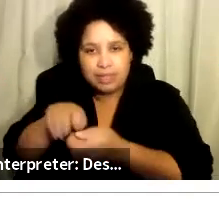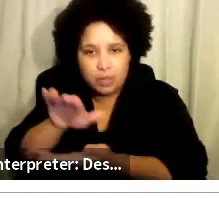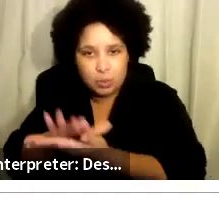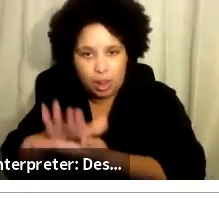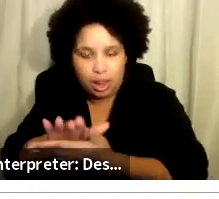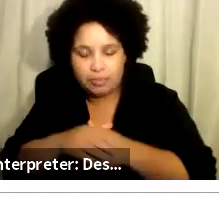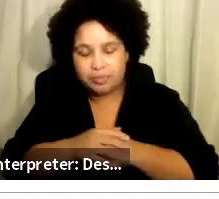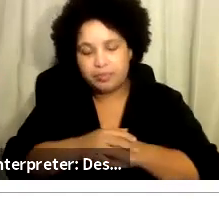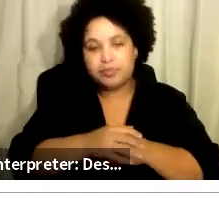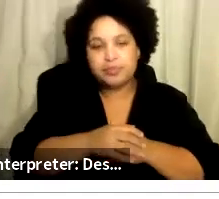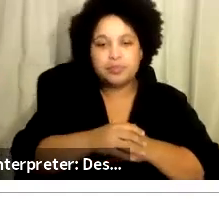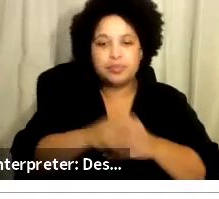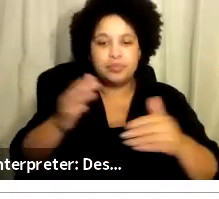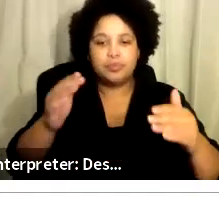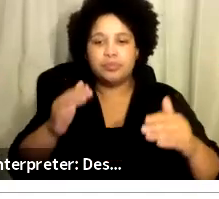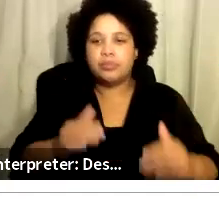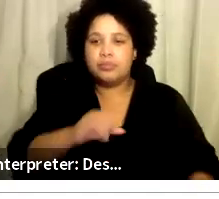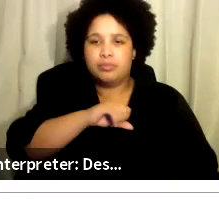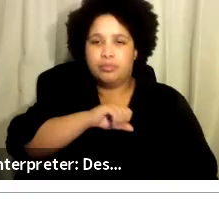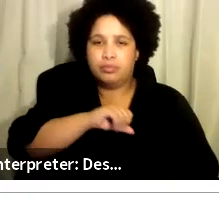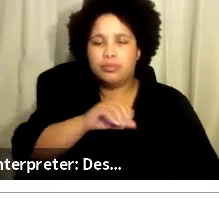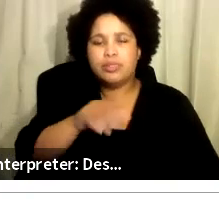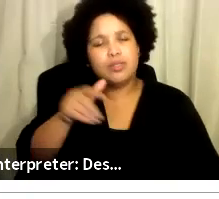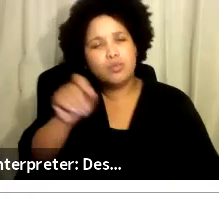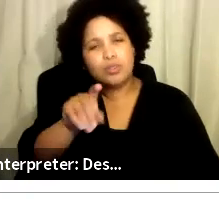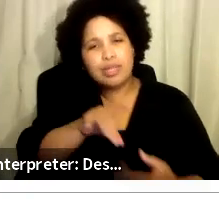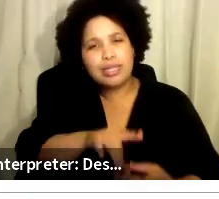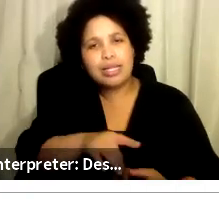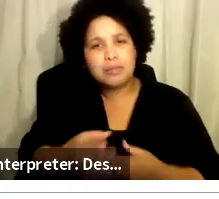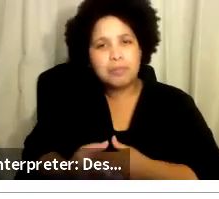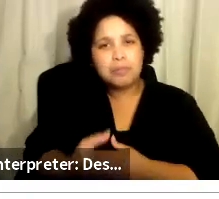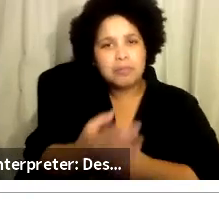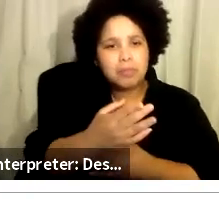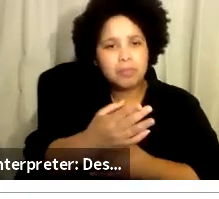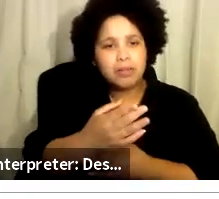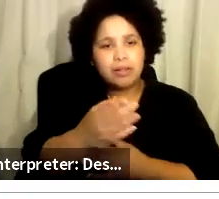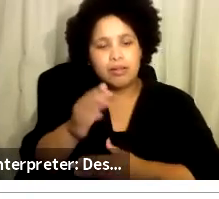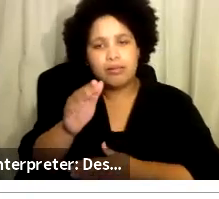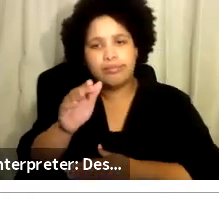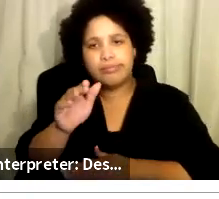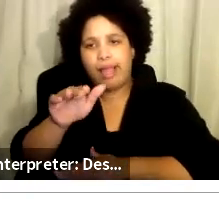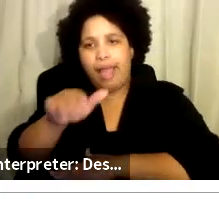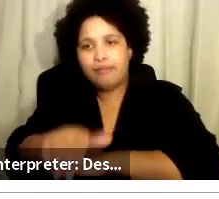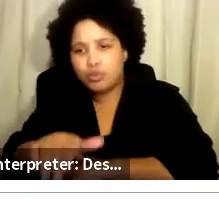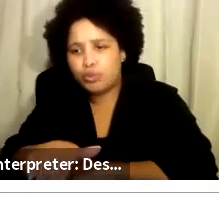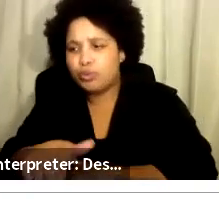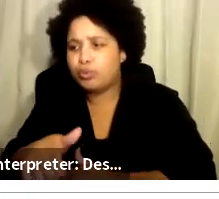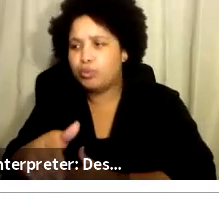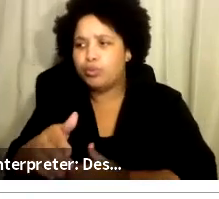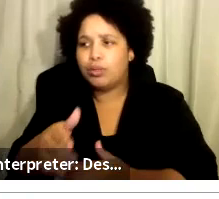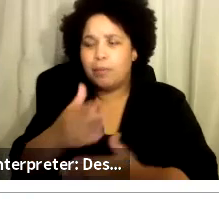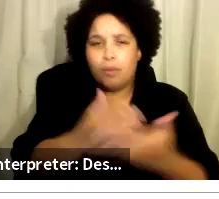There's questions about as far as when it comes to AM and PM, part day, full day programs. How